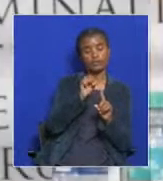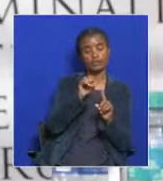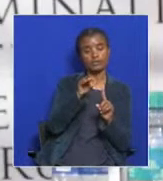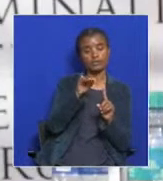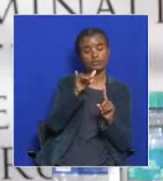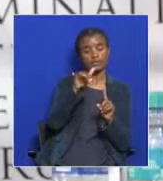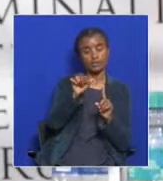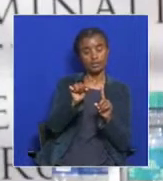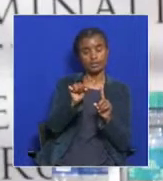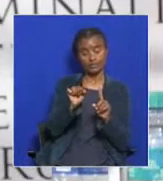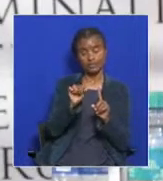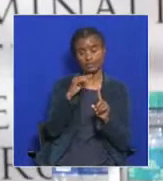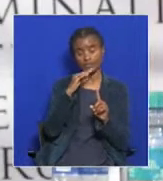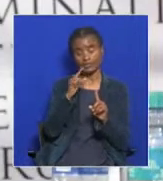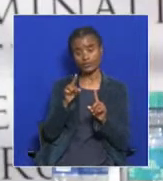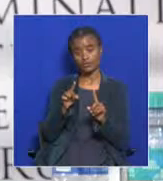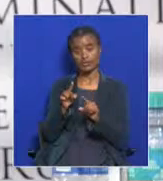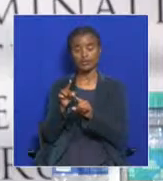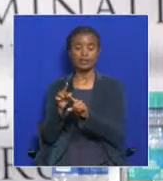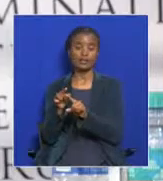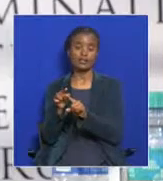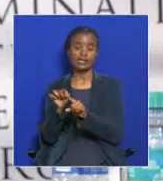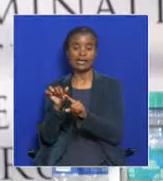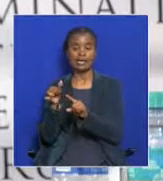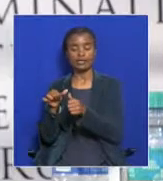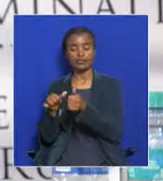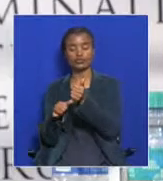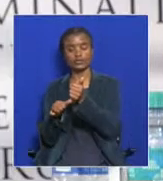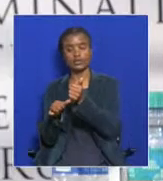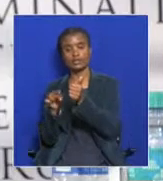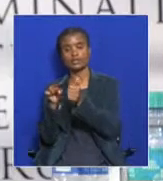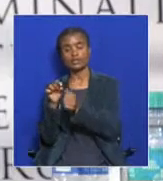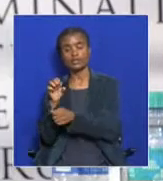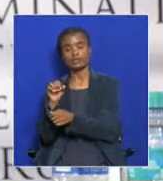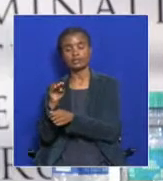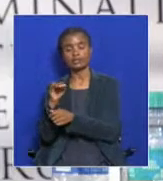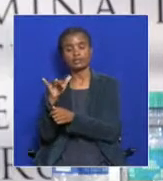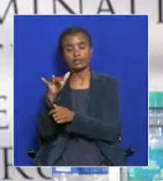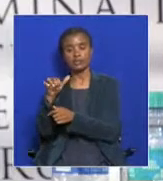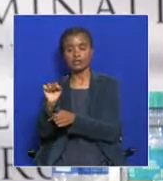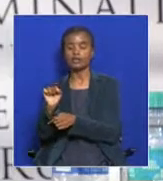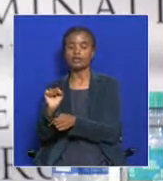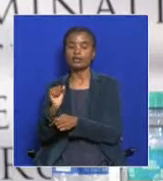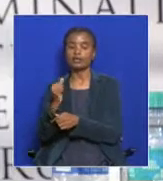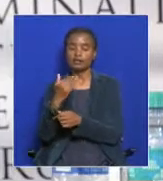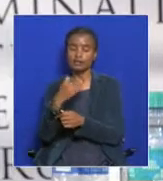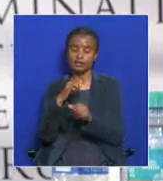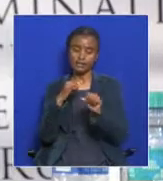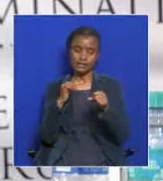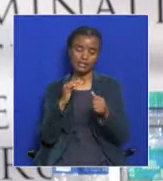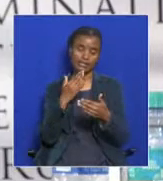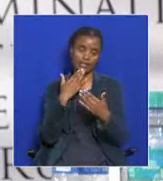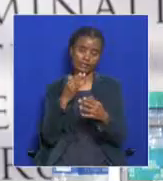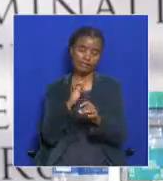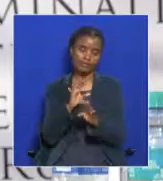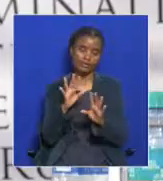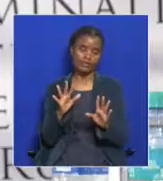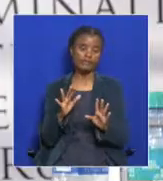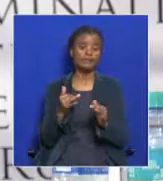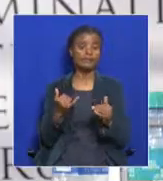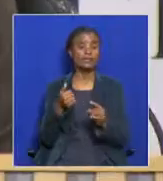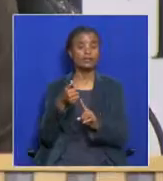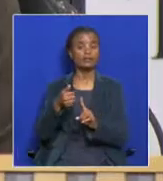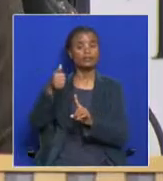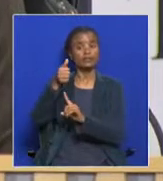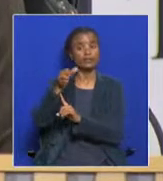the warrant officer Sibia, who I Yes, take that. Thank you for that clarity. And you say what Brigadier Sibia is at Durban He's provincial